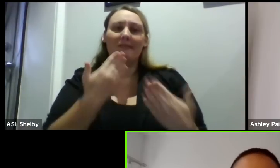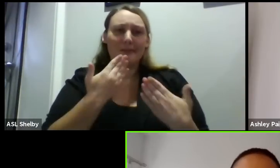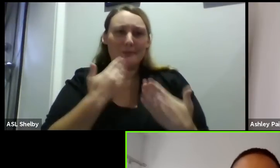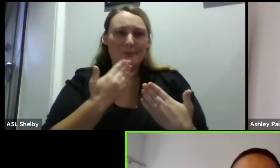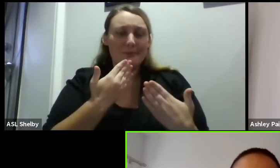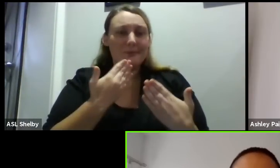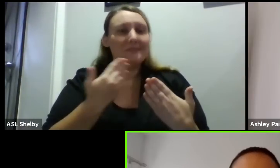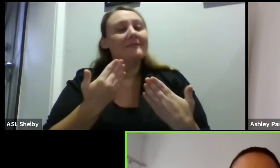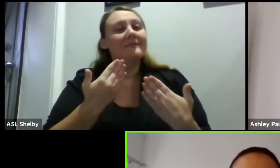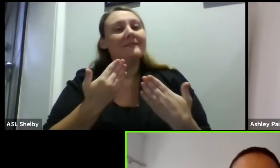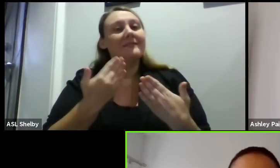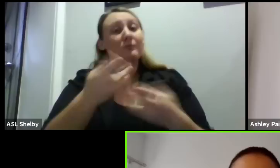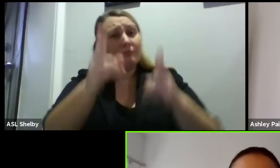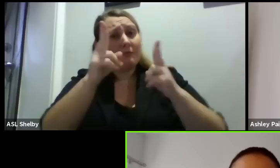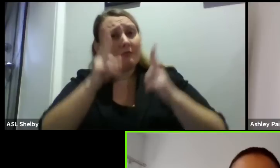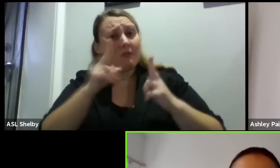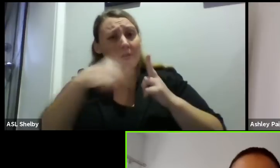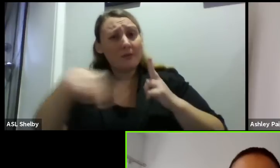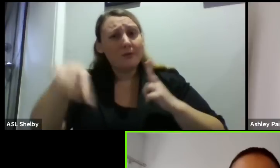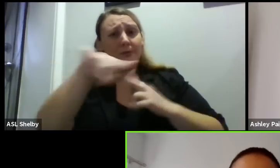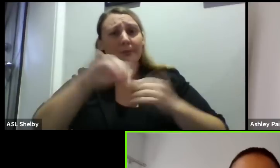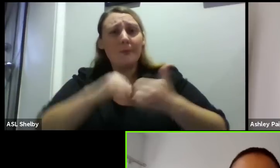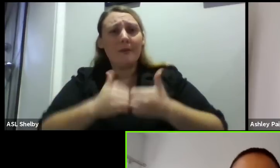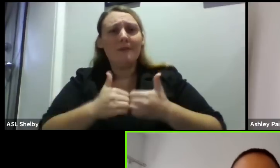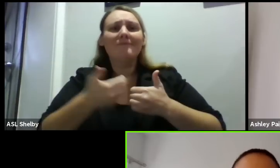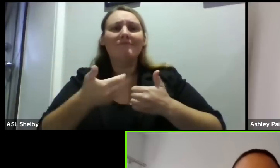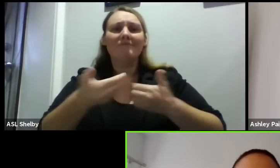privacy and safety of your shelter.